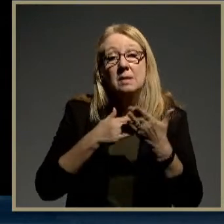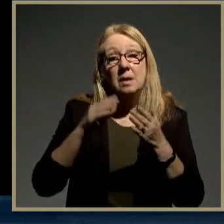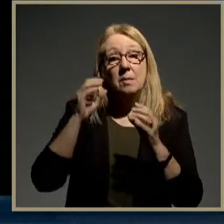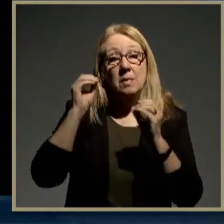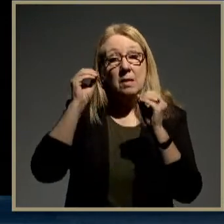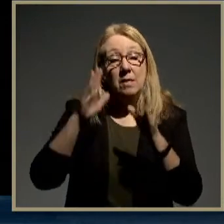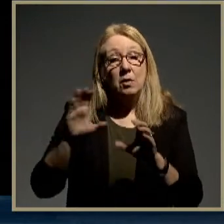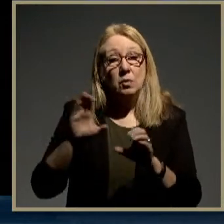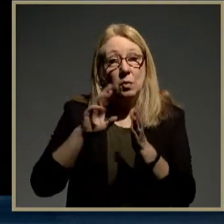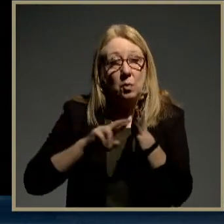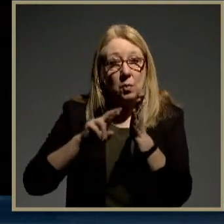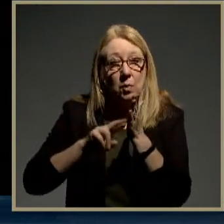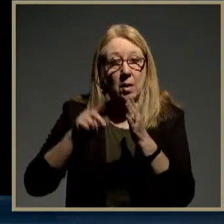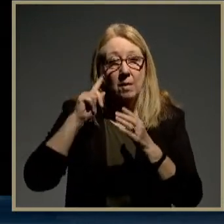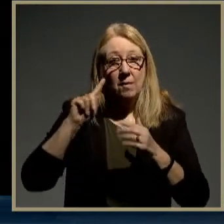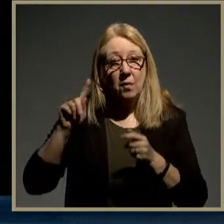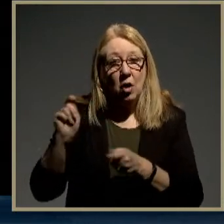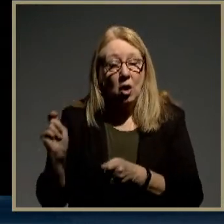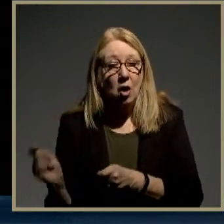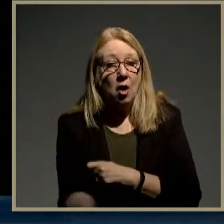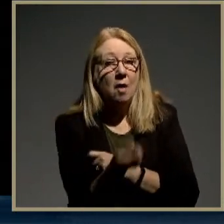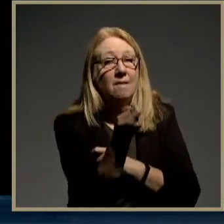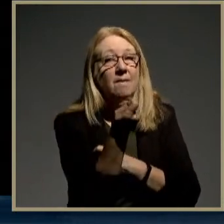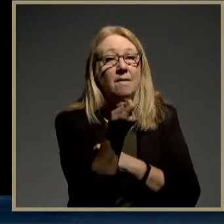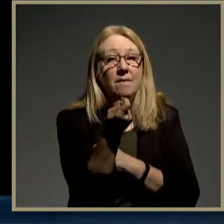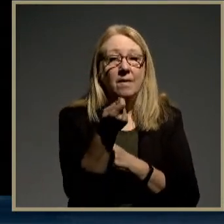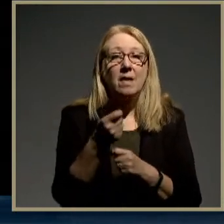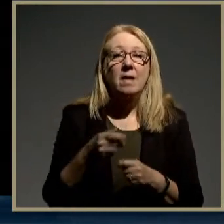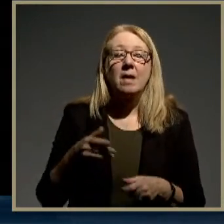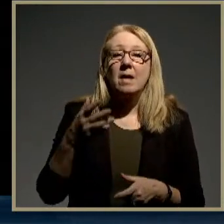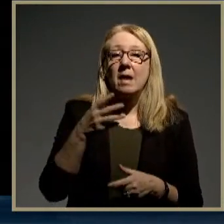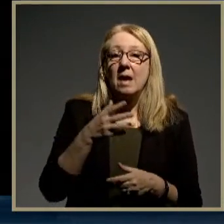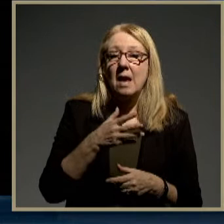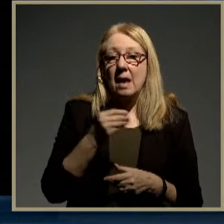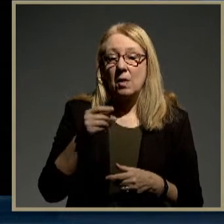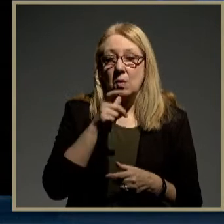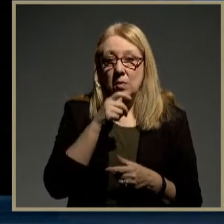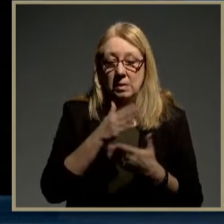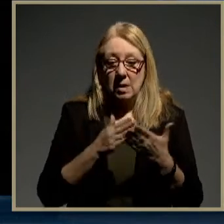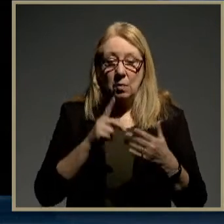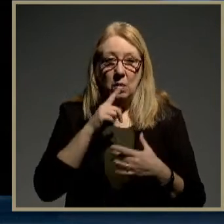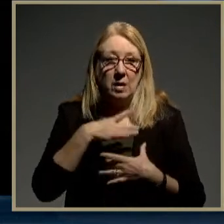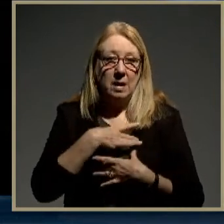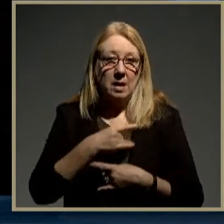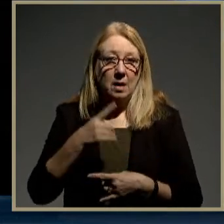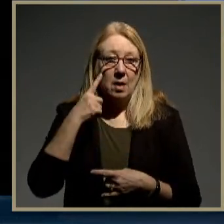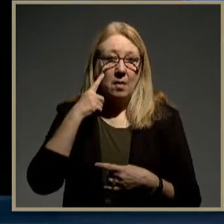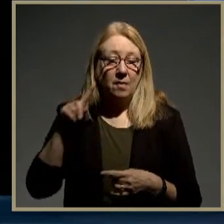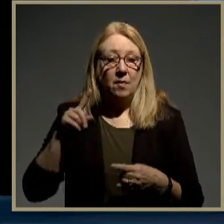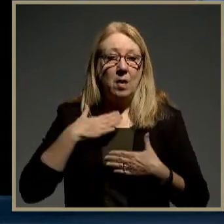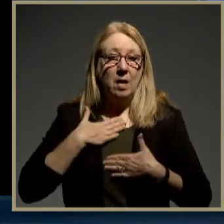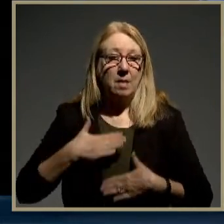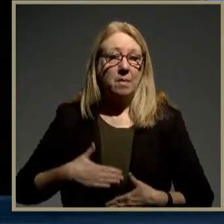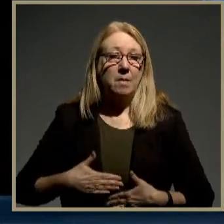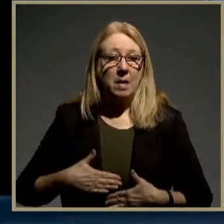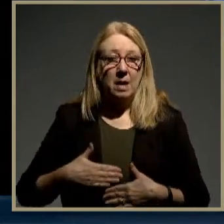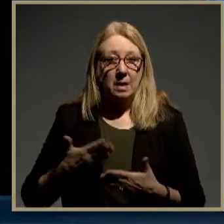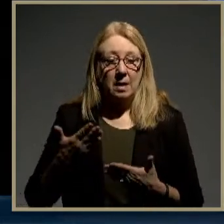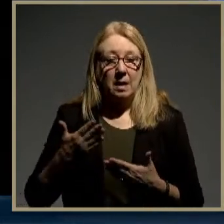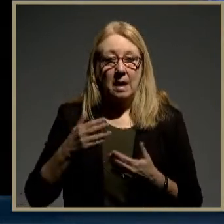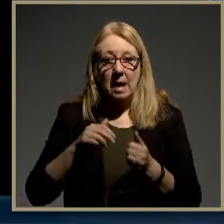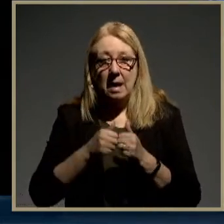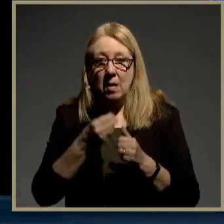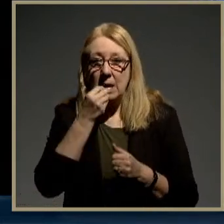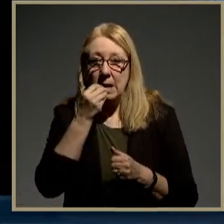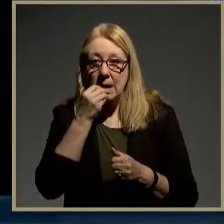in biomechanics, golf swing analysis. We have faculty who are very interested in the new field of metabolomics and the role of